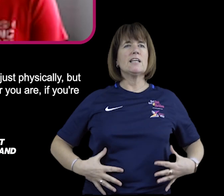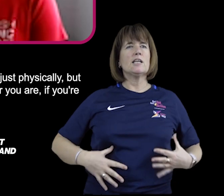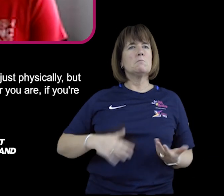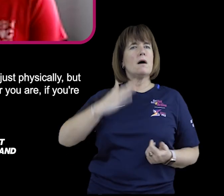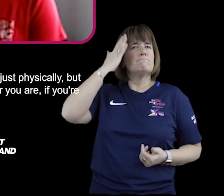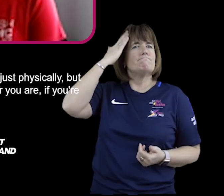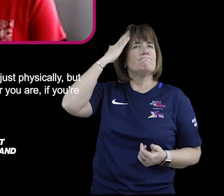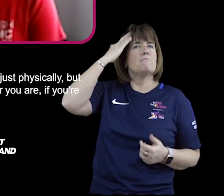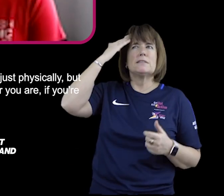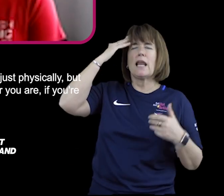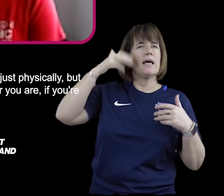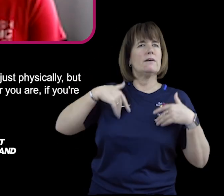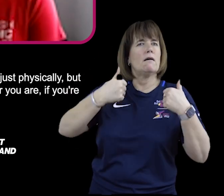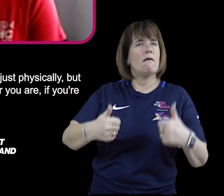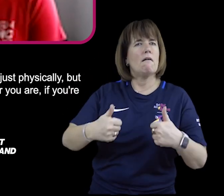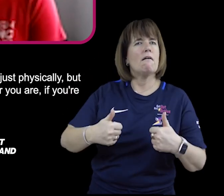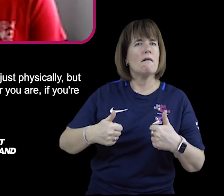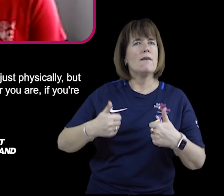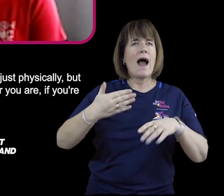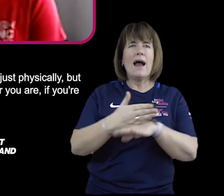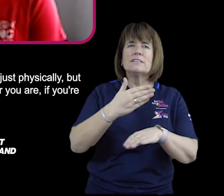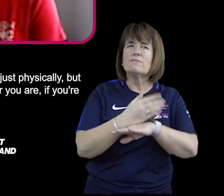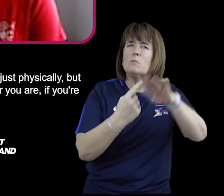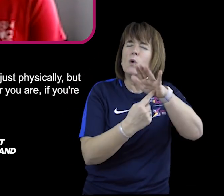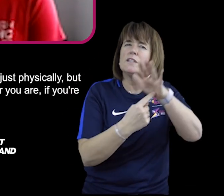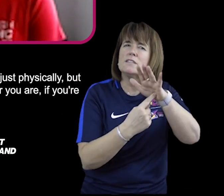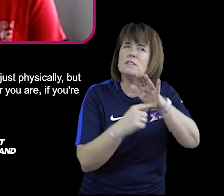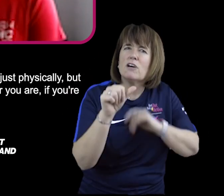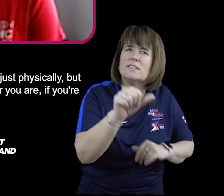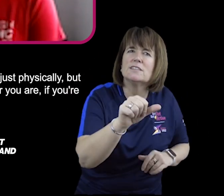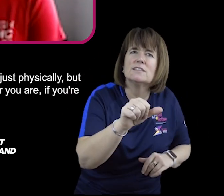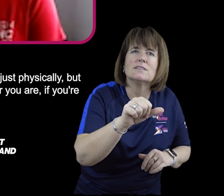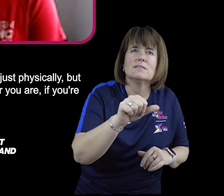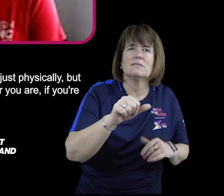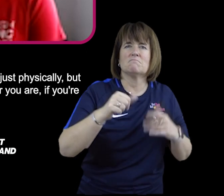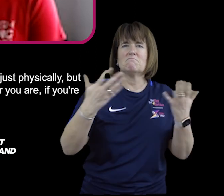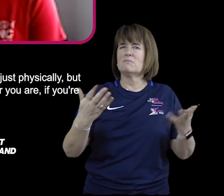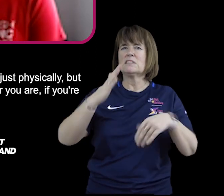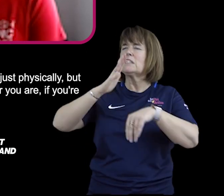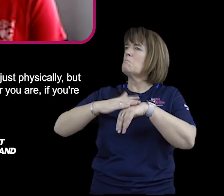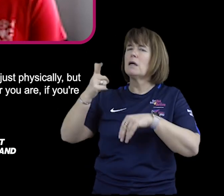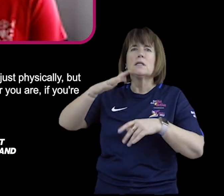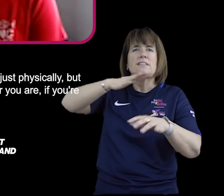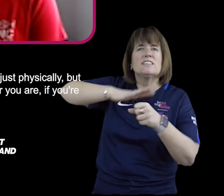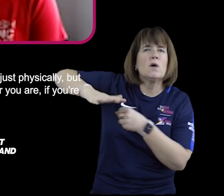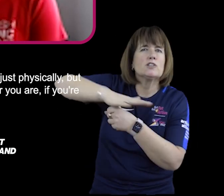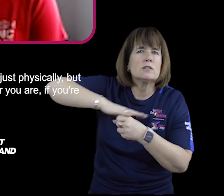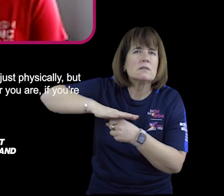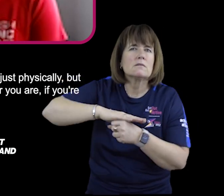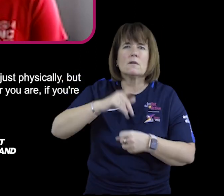not just physically, but mentally. Being active is so important, isn't